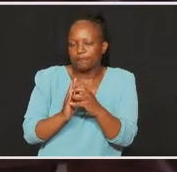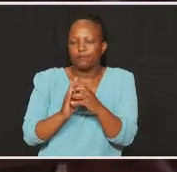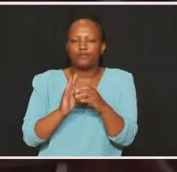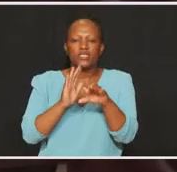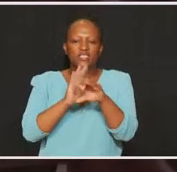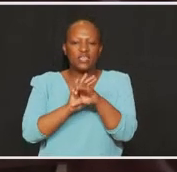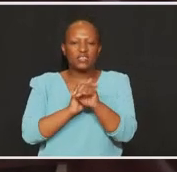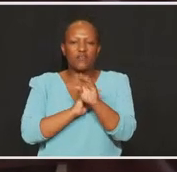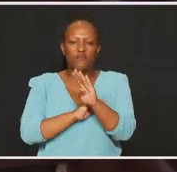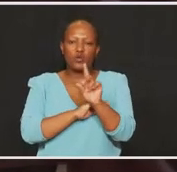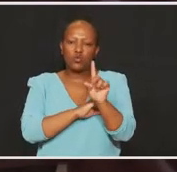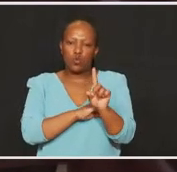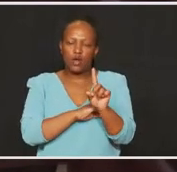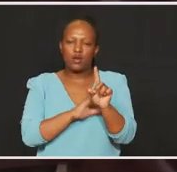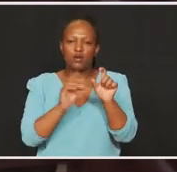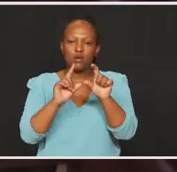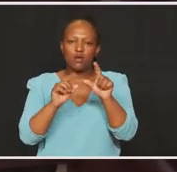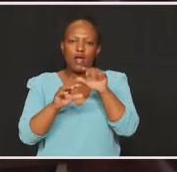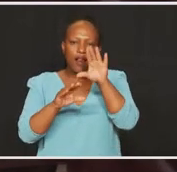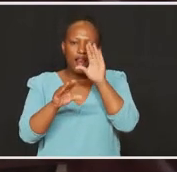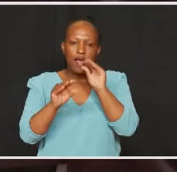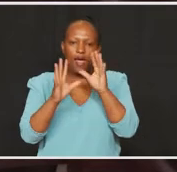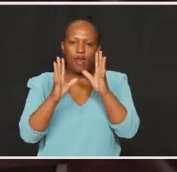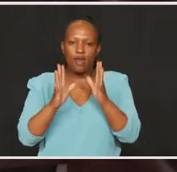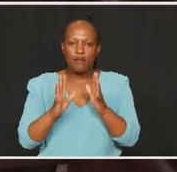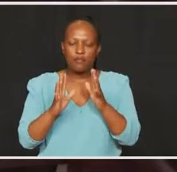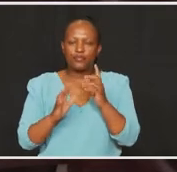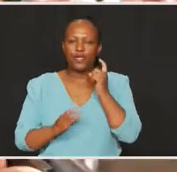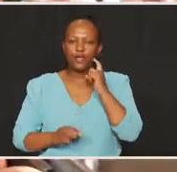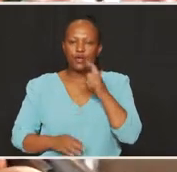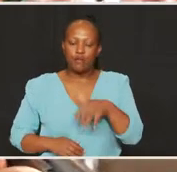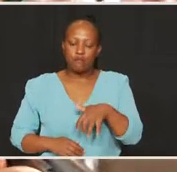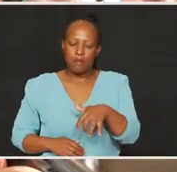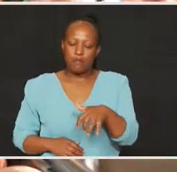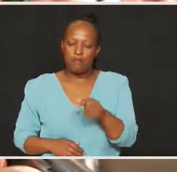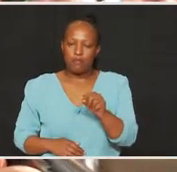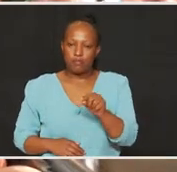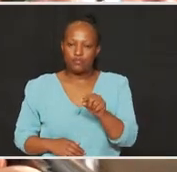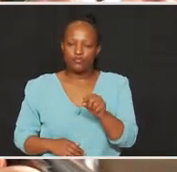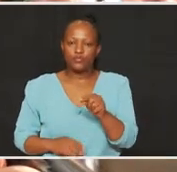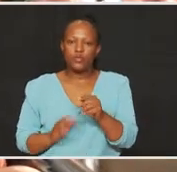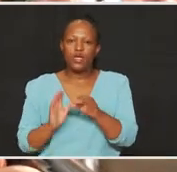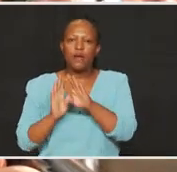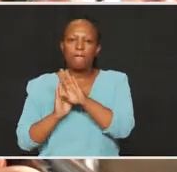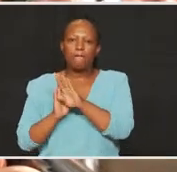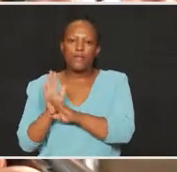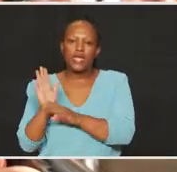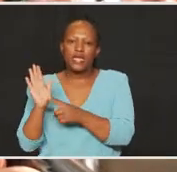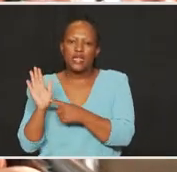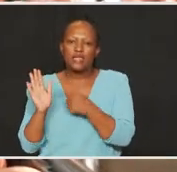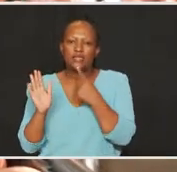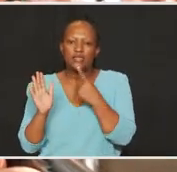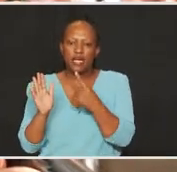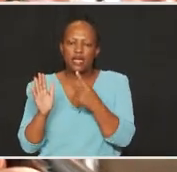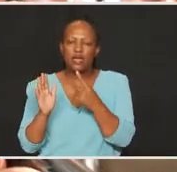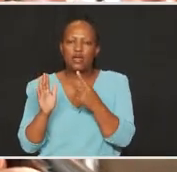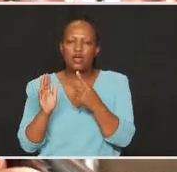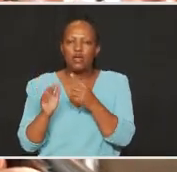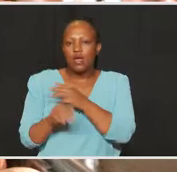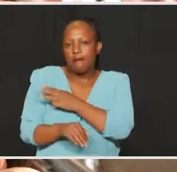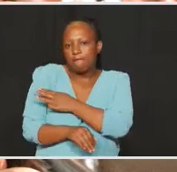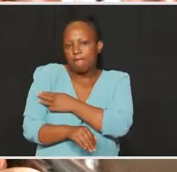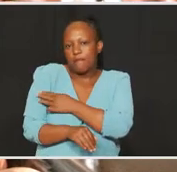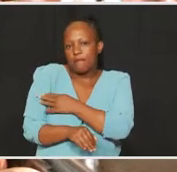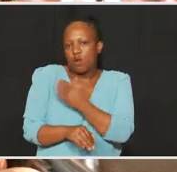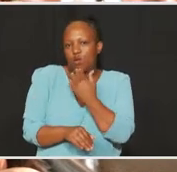in relation to the management of learner pregnancy where the bill gives the responsibility of the management of learner pregnancy over to another